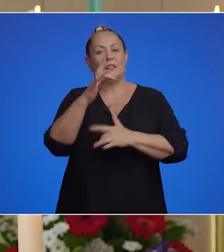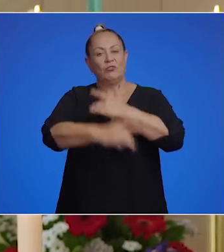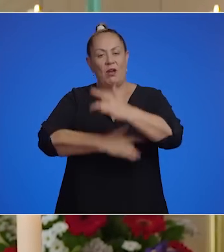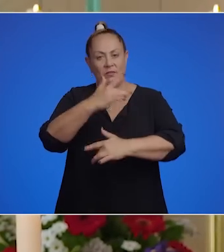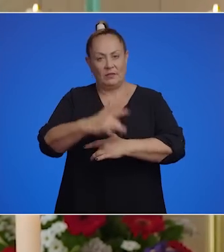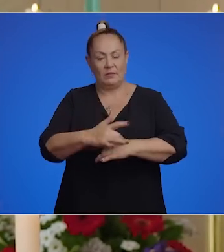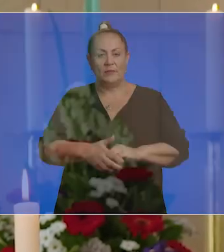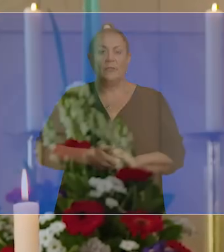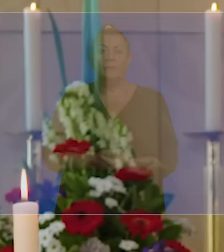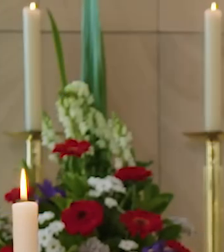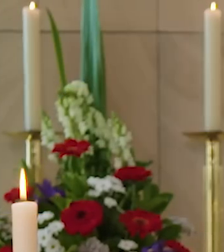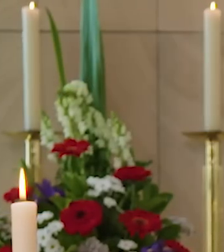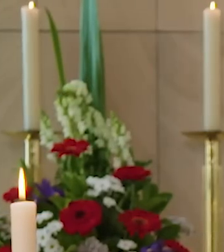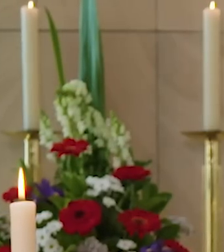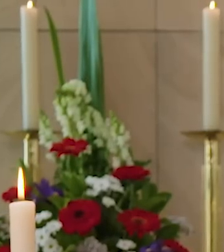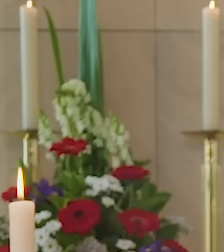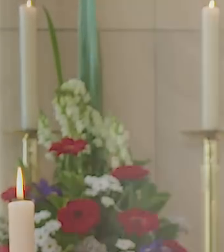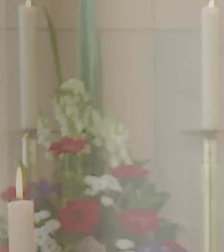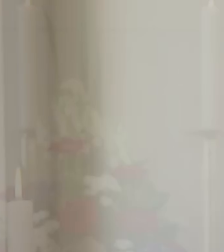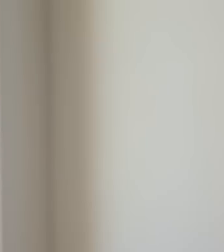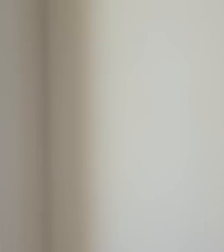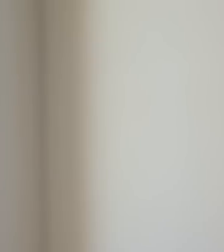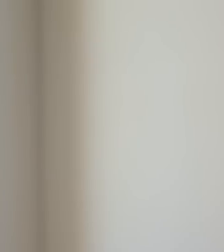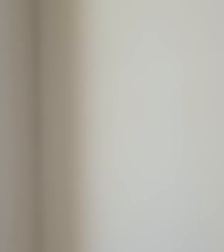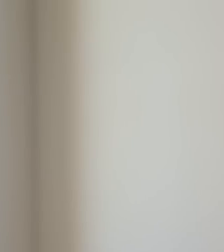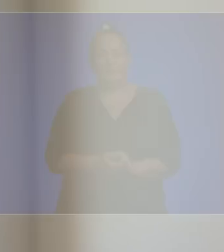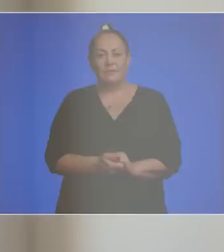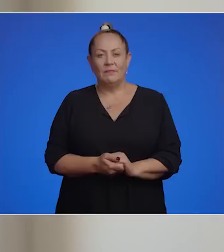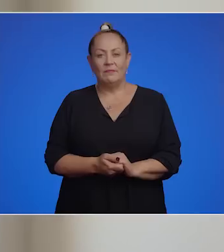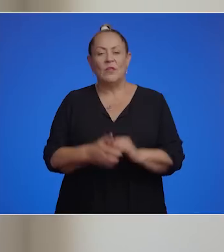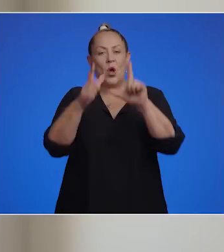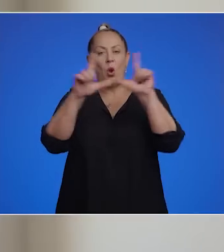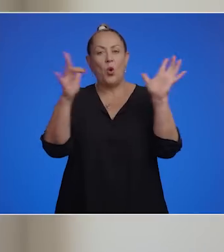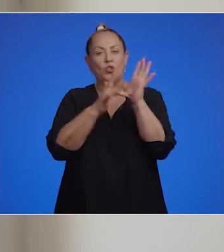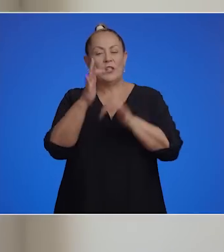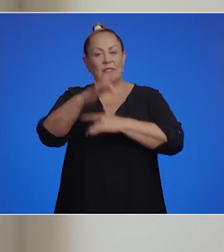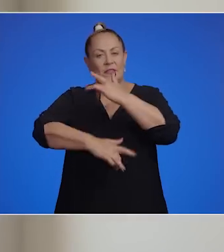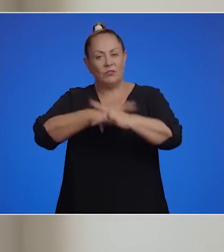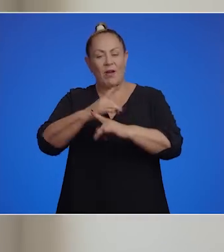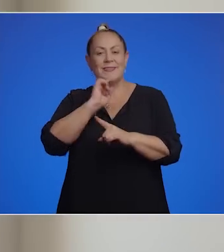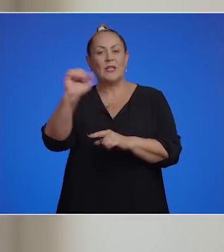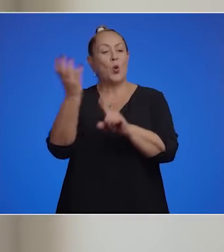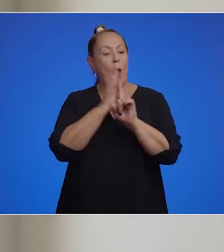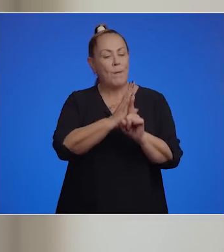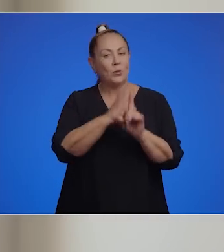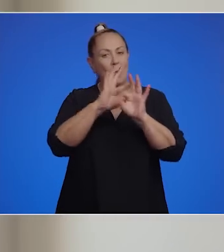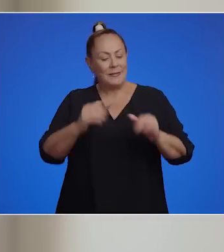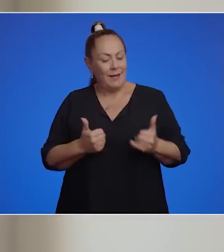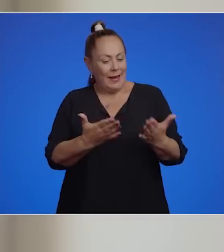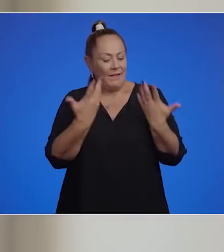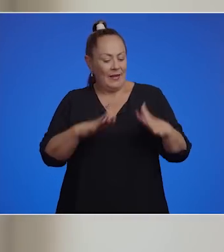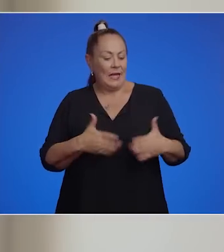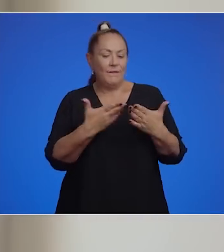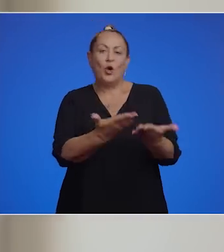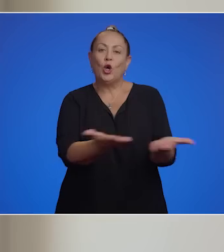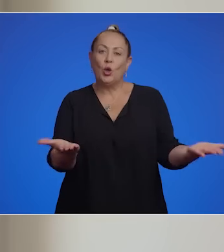Christ. For the kingdom, the power, and the glory are yours, now and forever. Lord Jesus Christ, who said to your apostles, Peace I